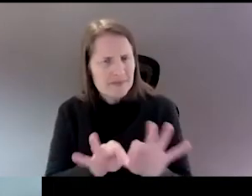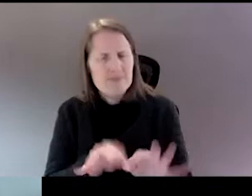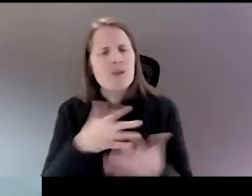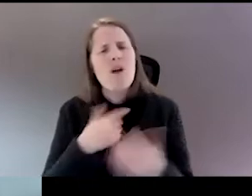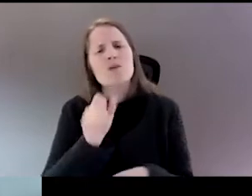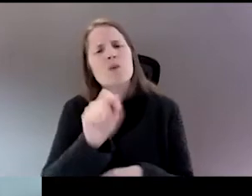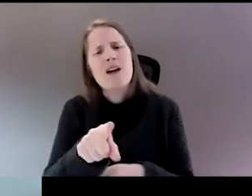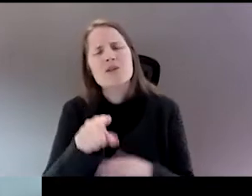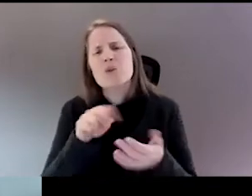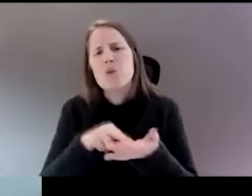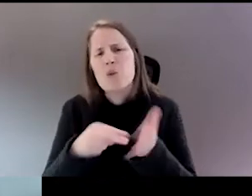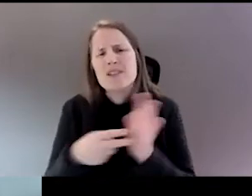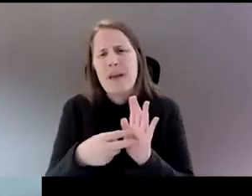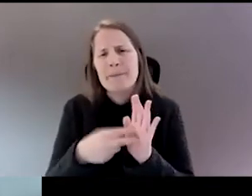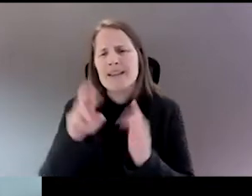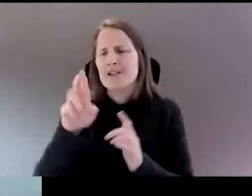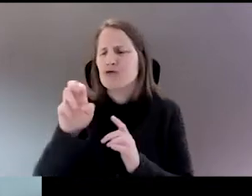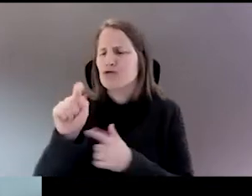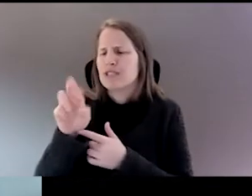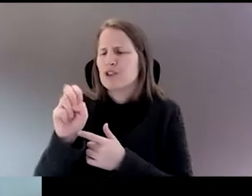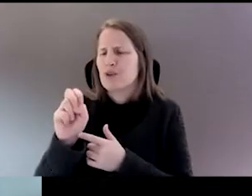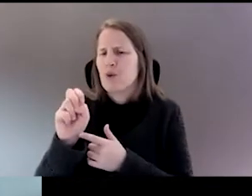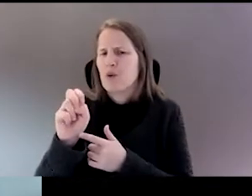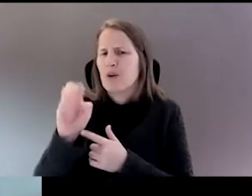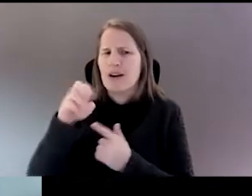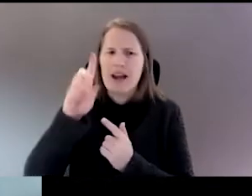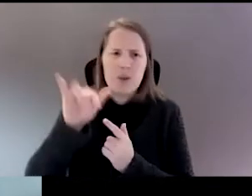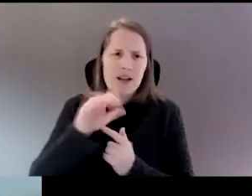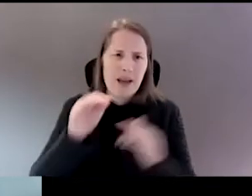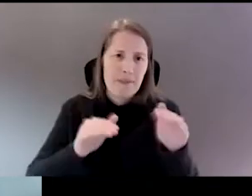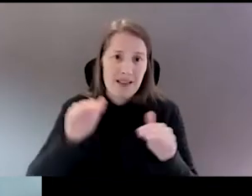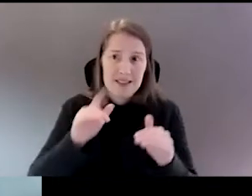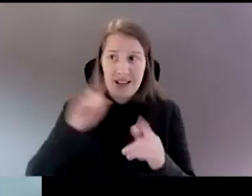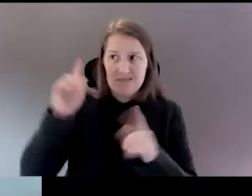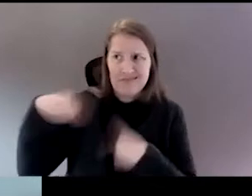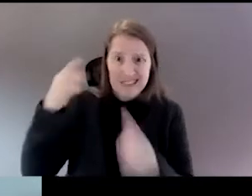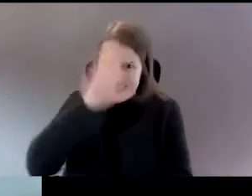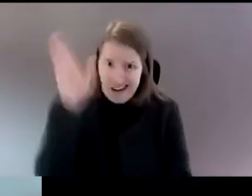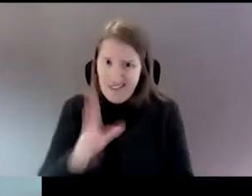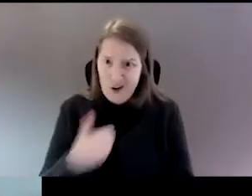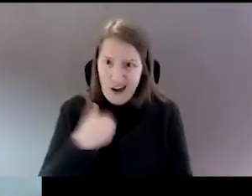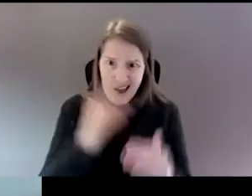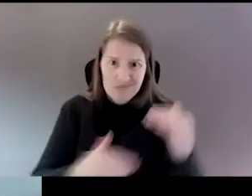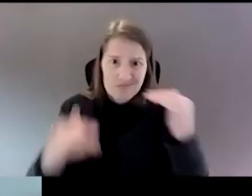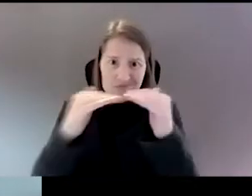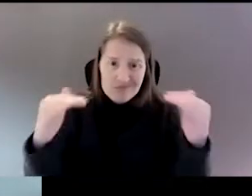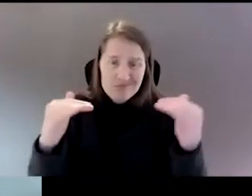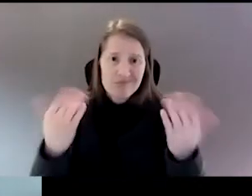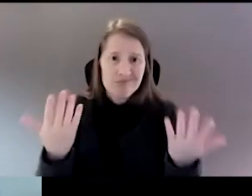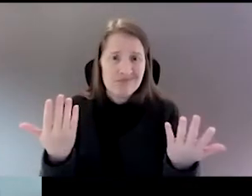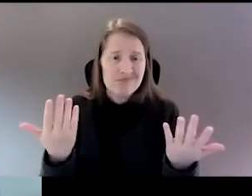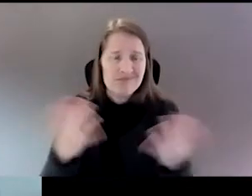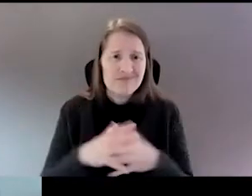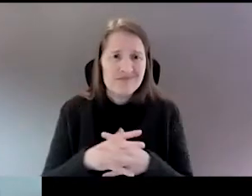restore equity and balance among a population that's never really had either of those things in our